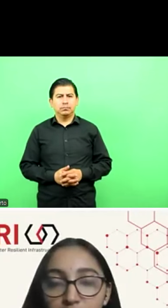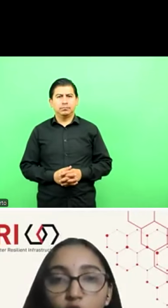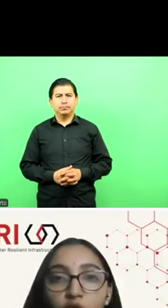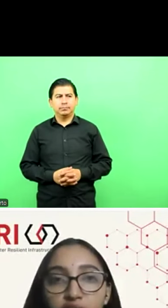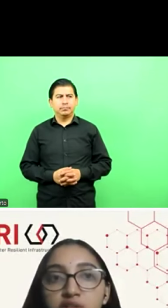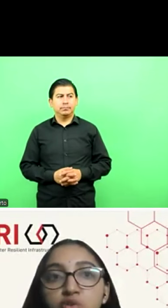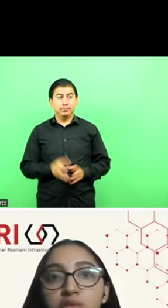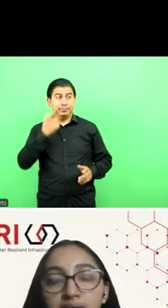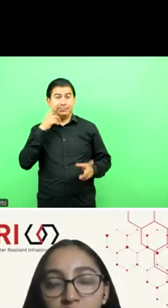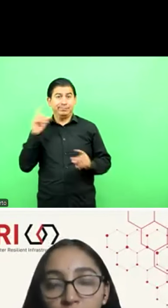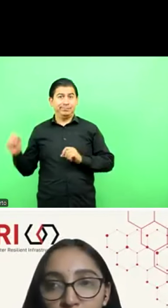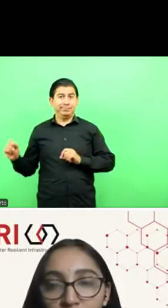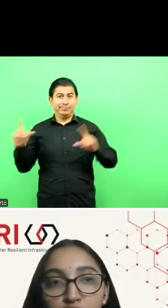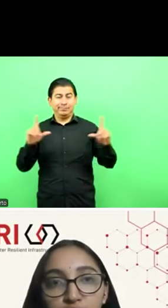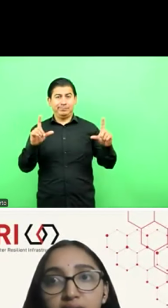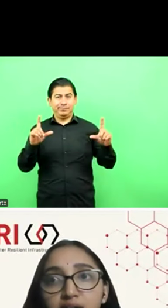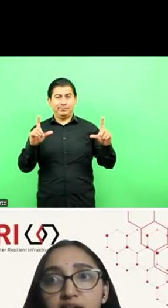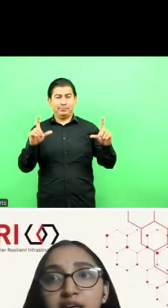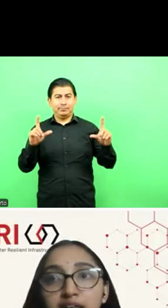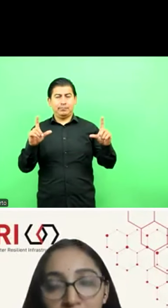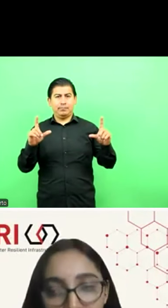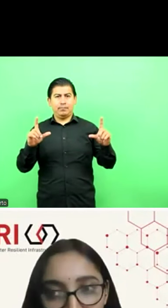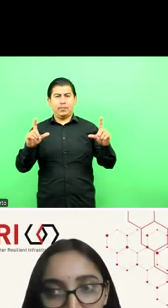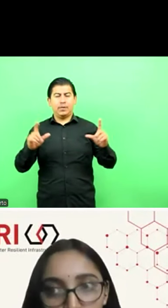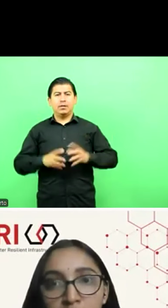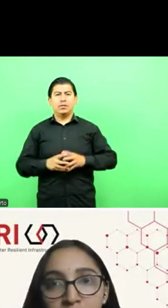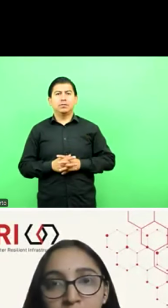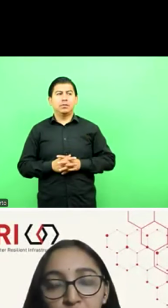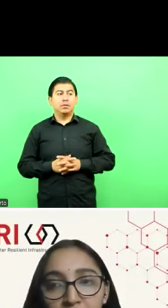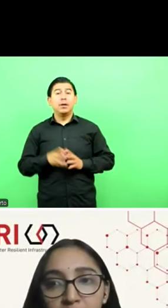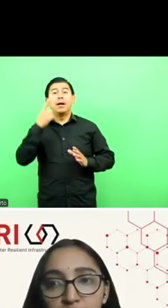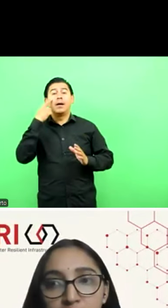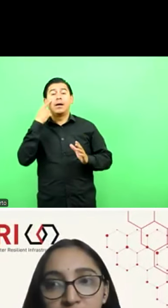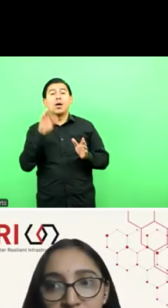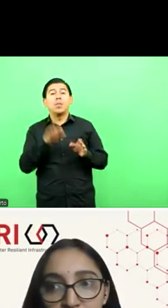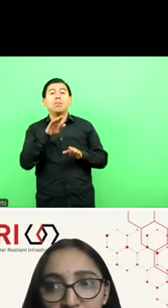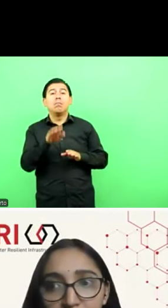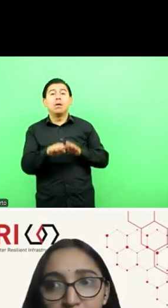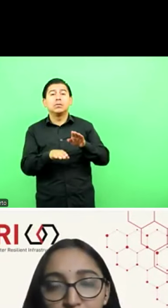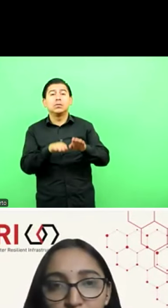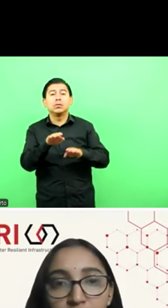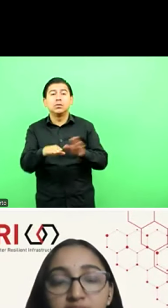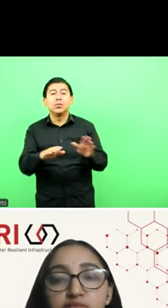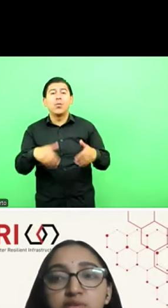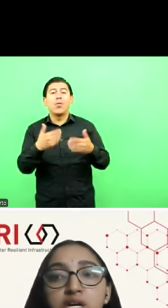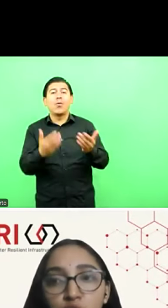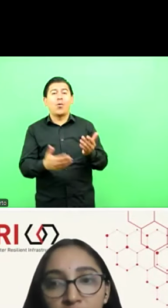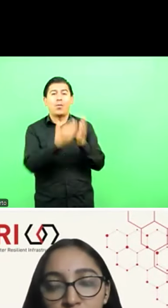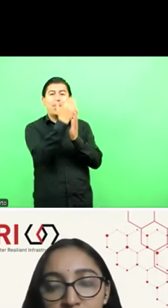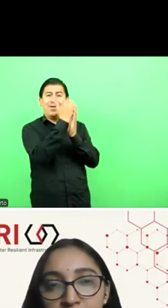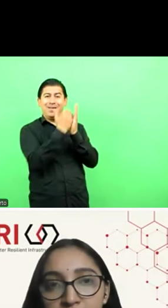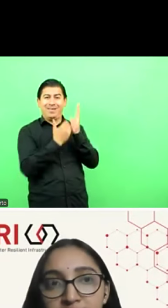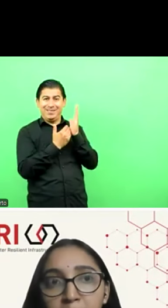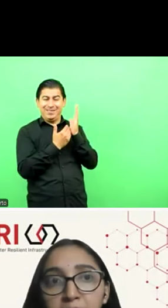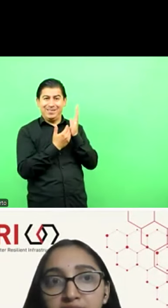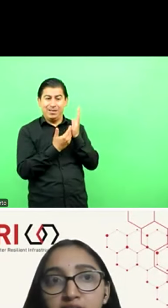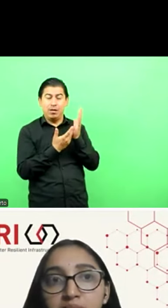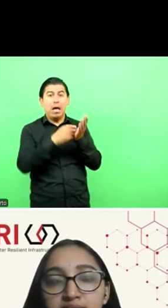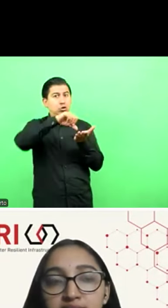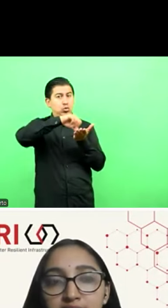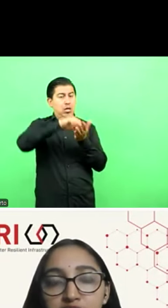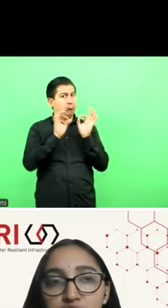an overall roadmap of how we are implementing our urban program. For the interest of time, I would not like to go into details.